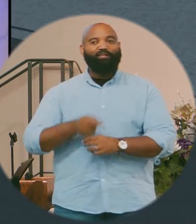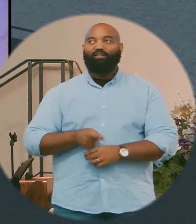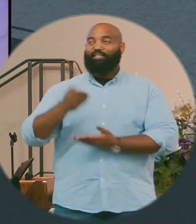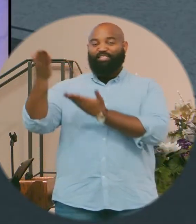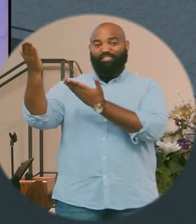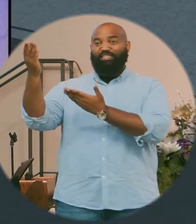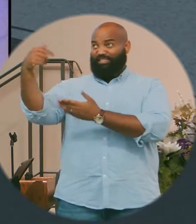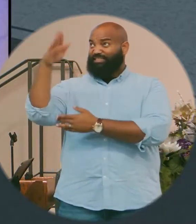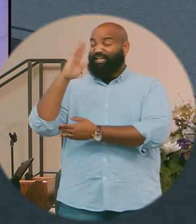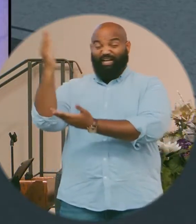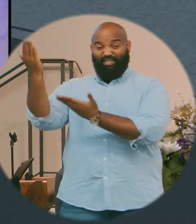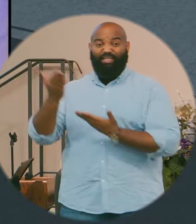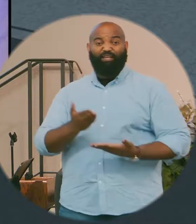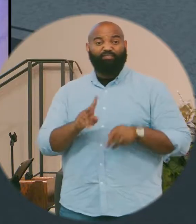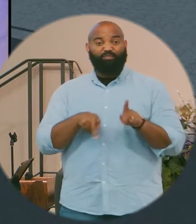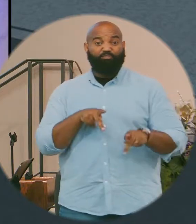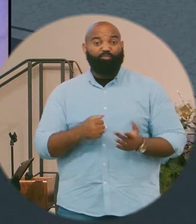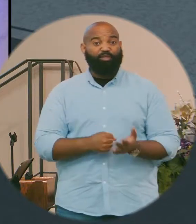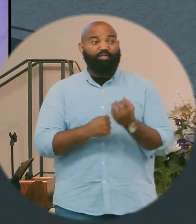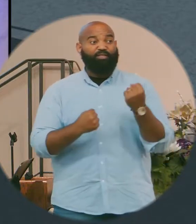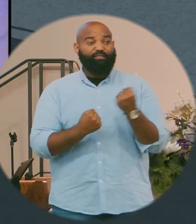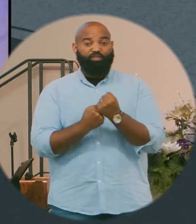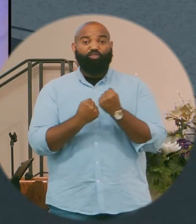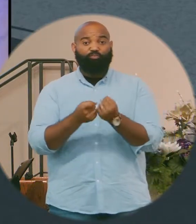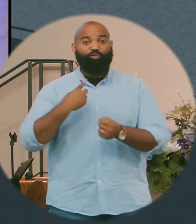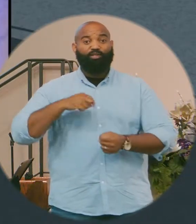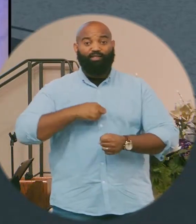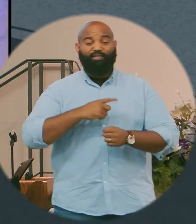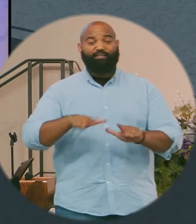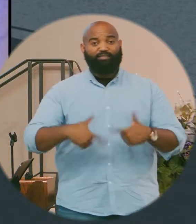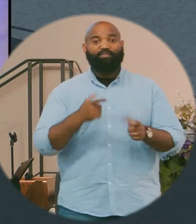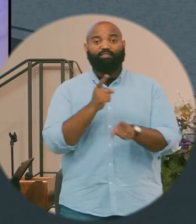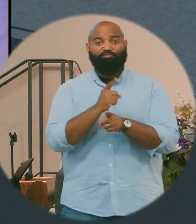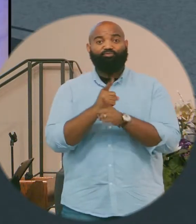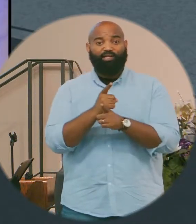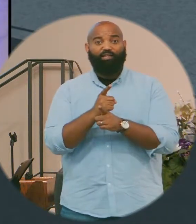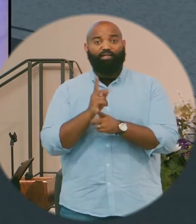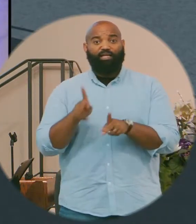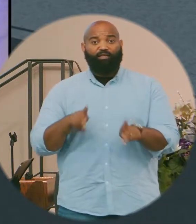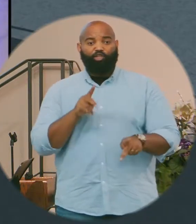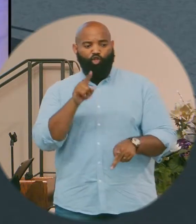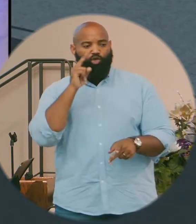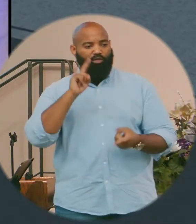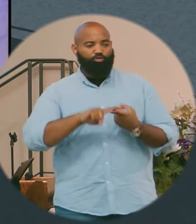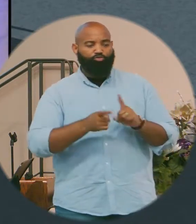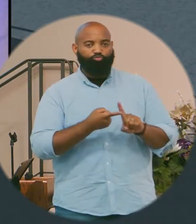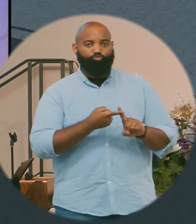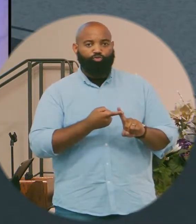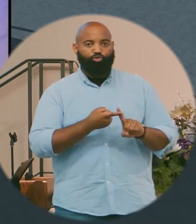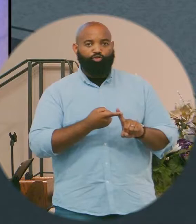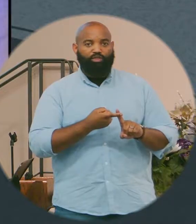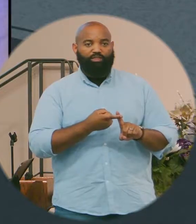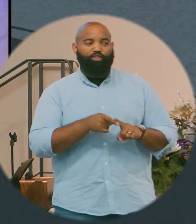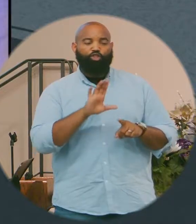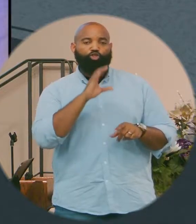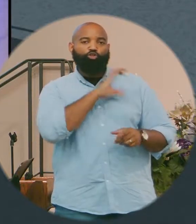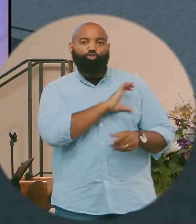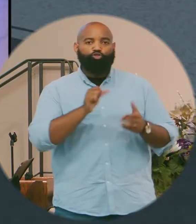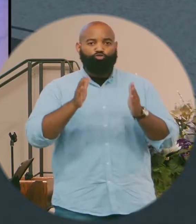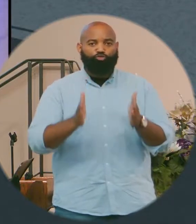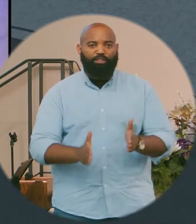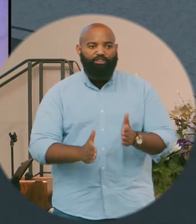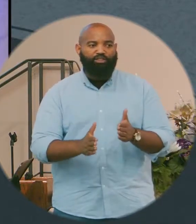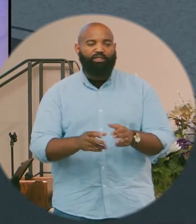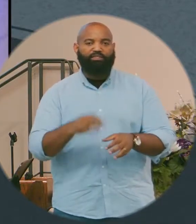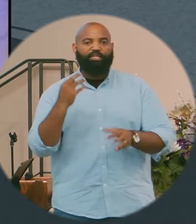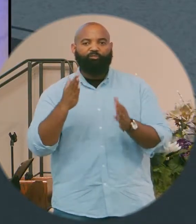to help us walk the straight and narrow. David accepted that accountability from the prophet Nathan.